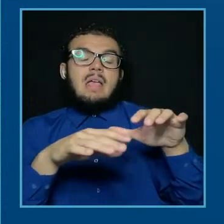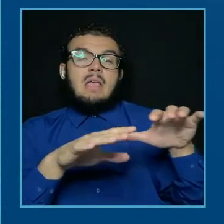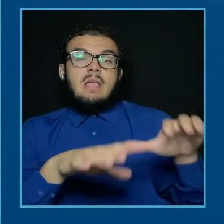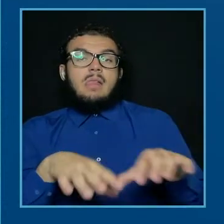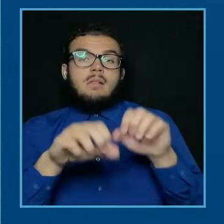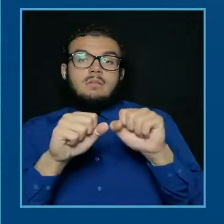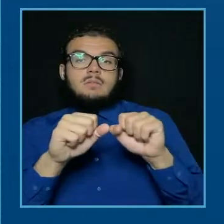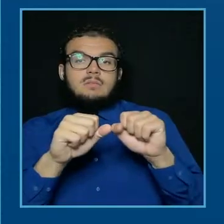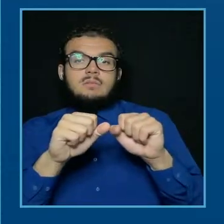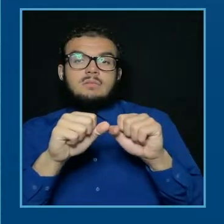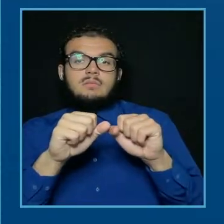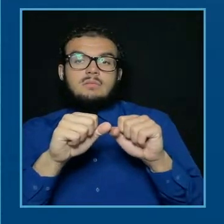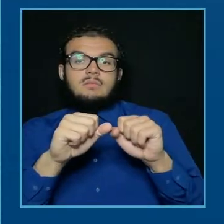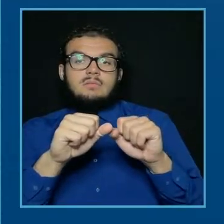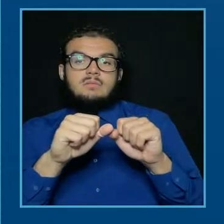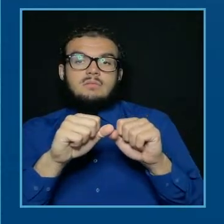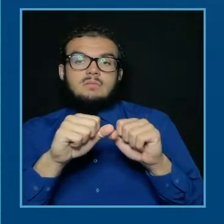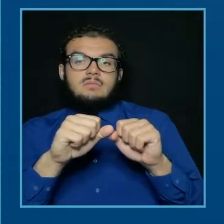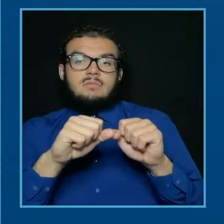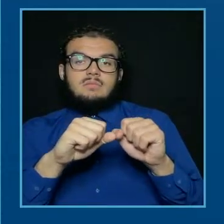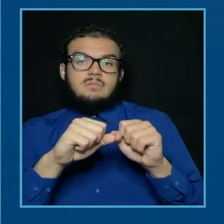I think you've got to say they're